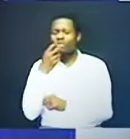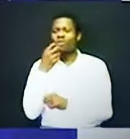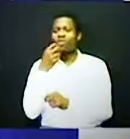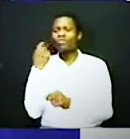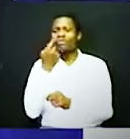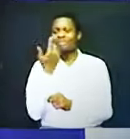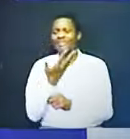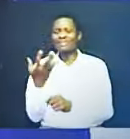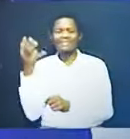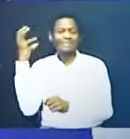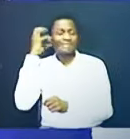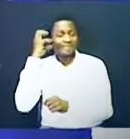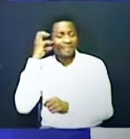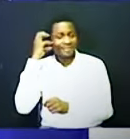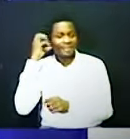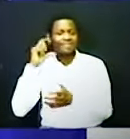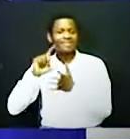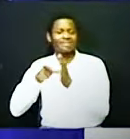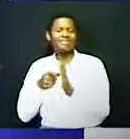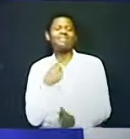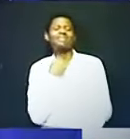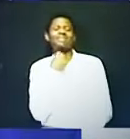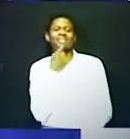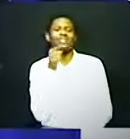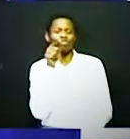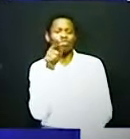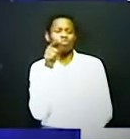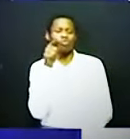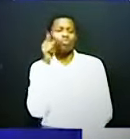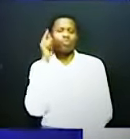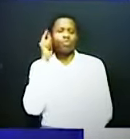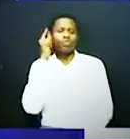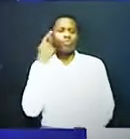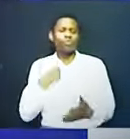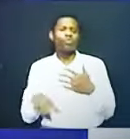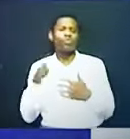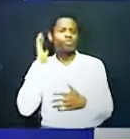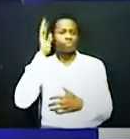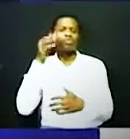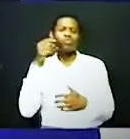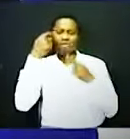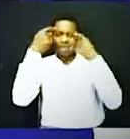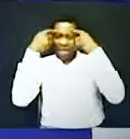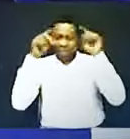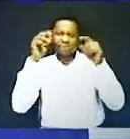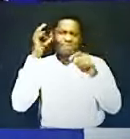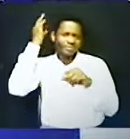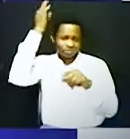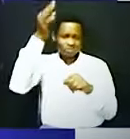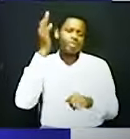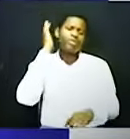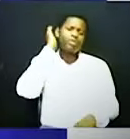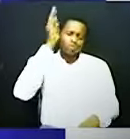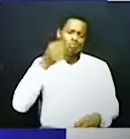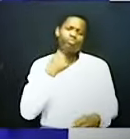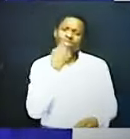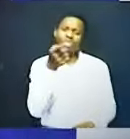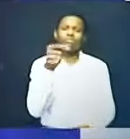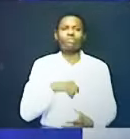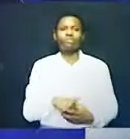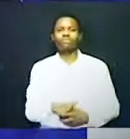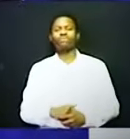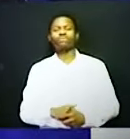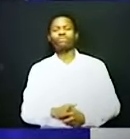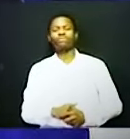he will tell you what is yet to come. Na emfri onora nimu na obekasa na bribiara obetie